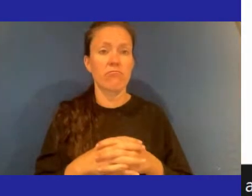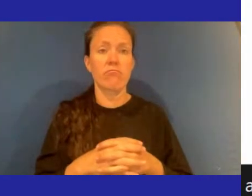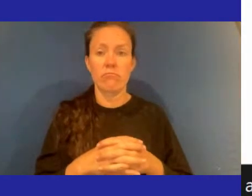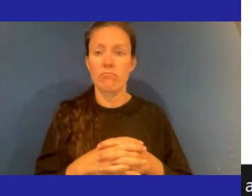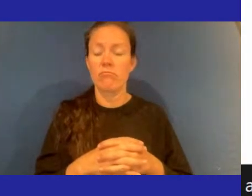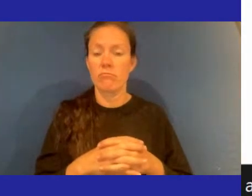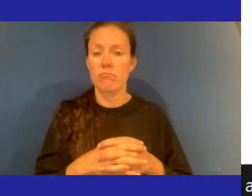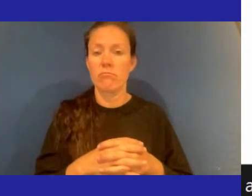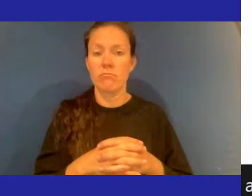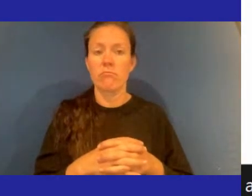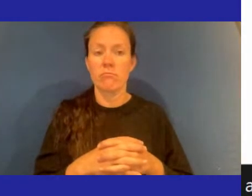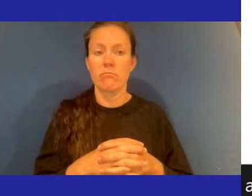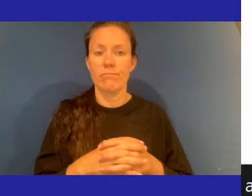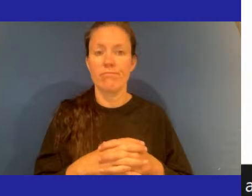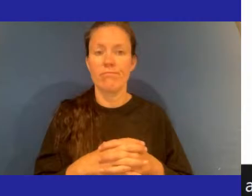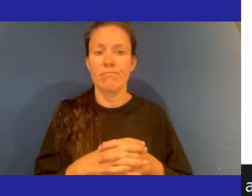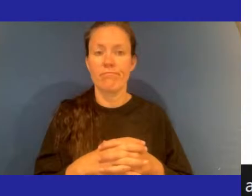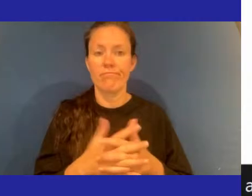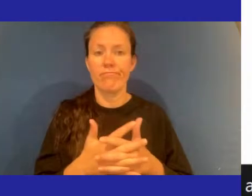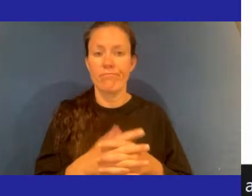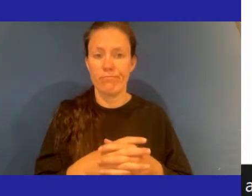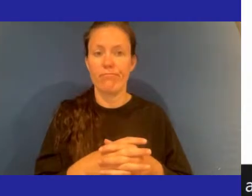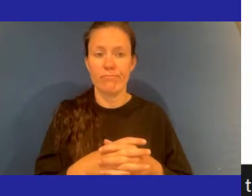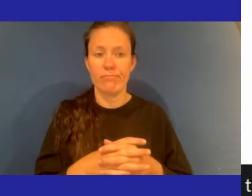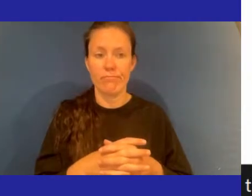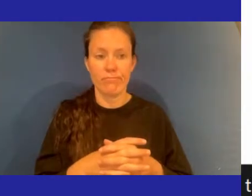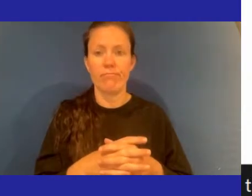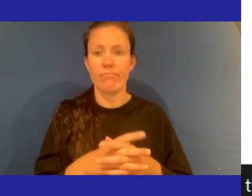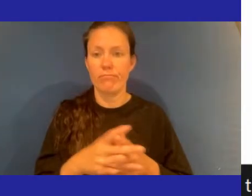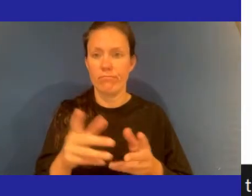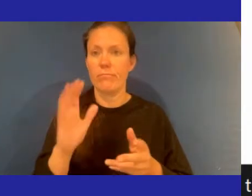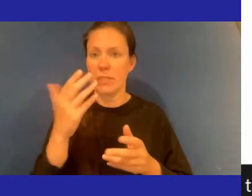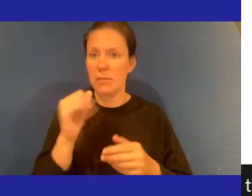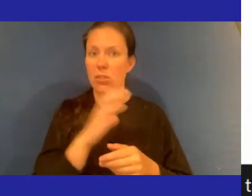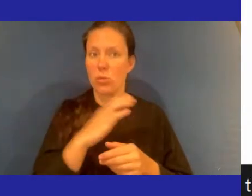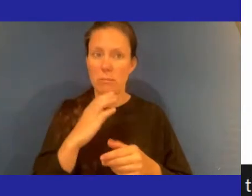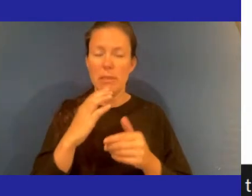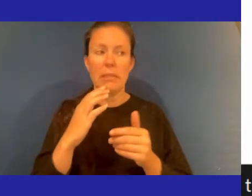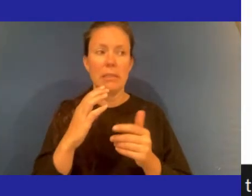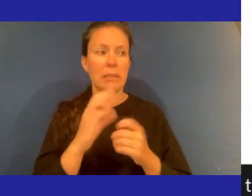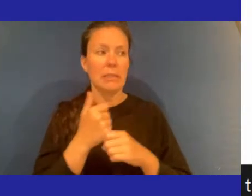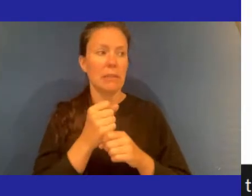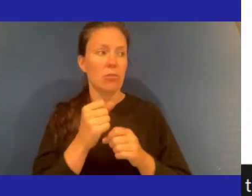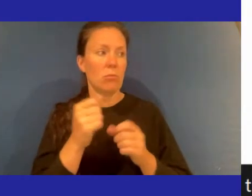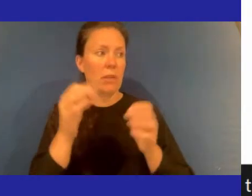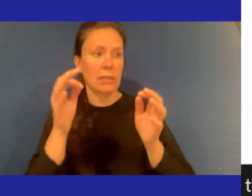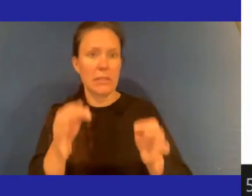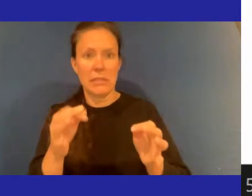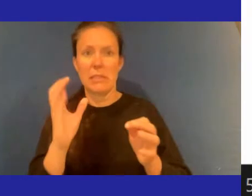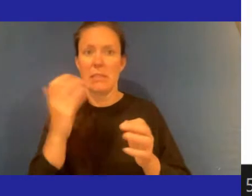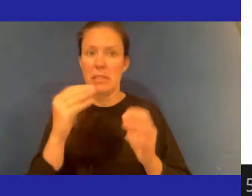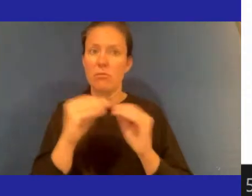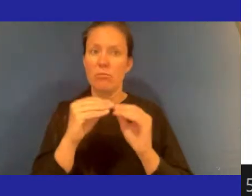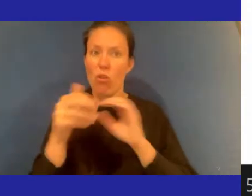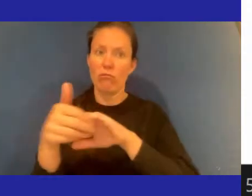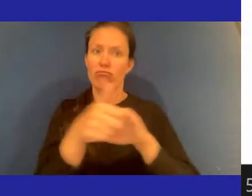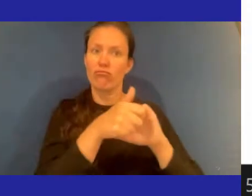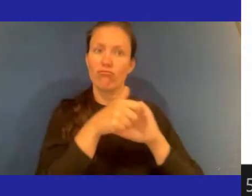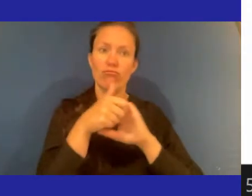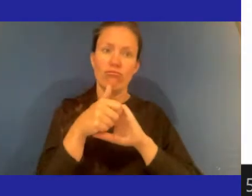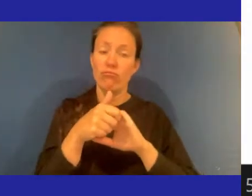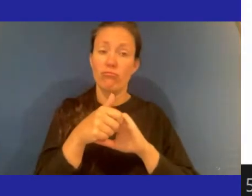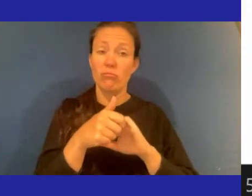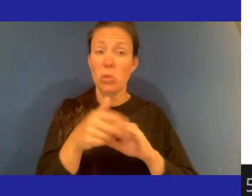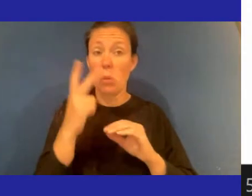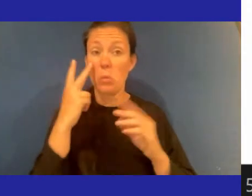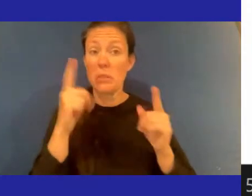joint decision making and committees and working with Central, it's just let's see what happens over the